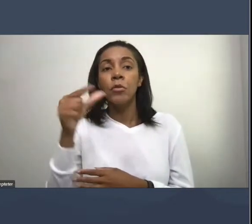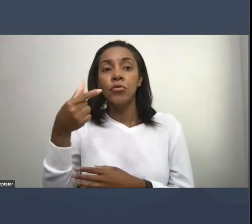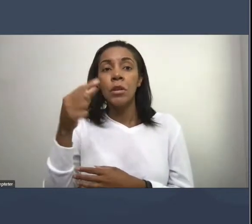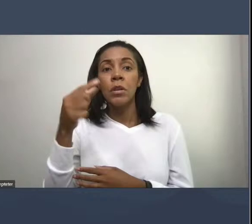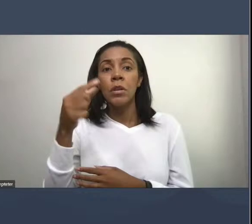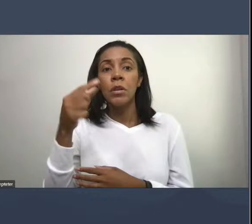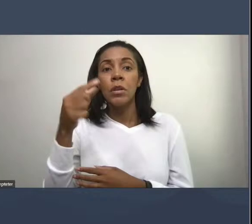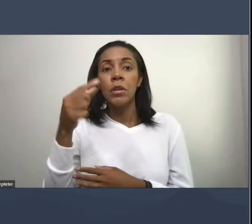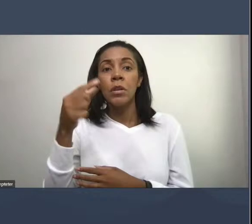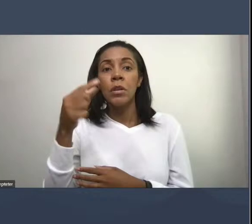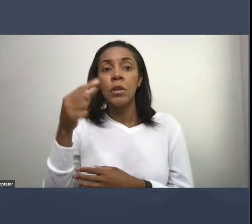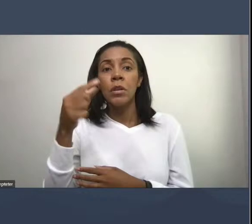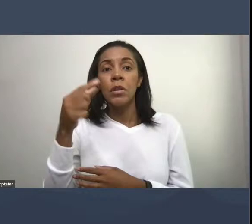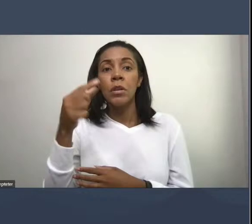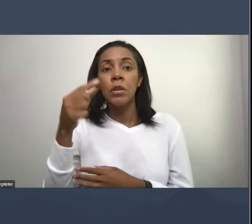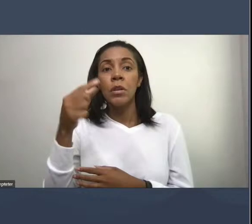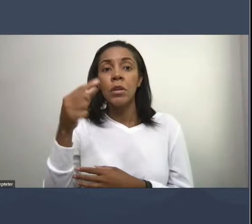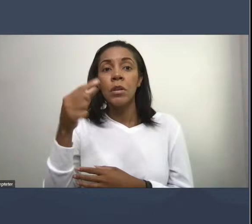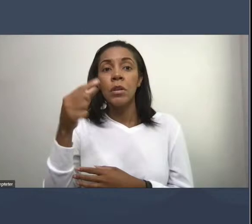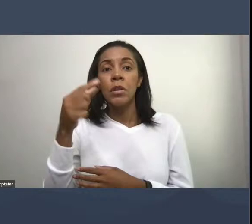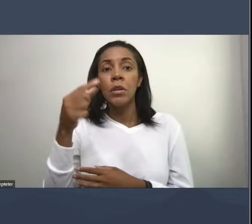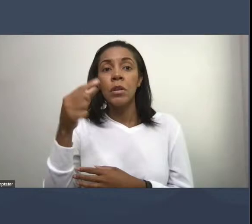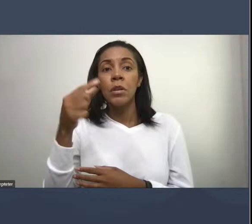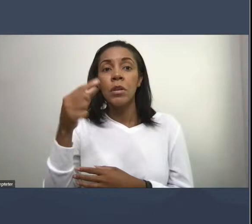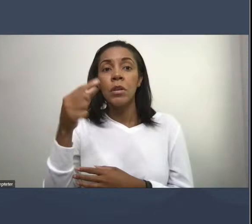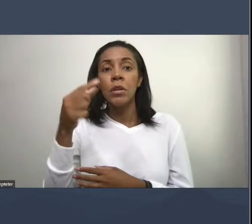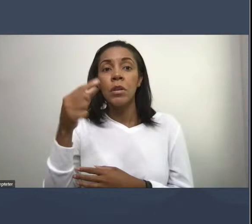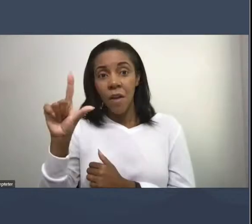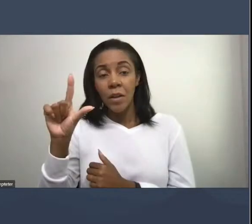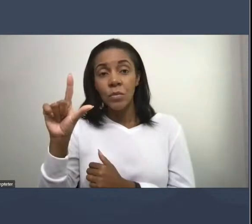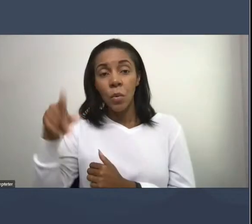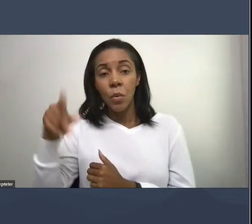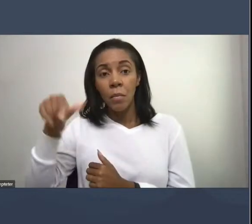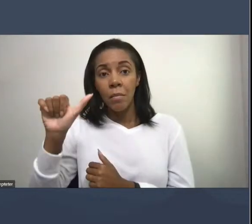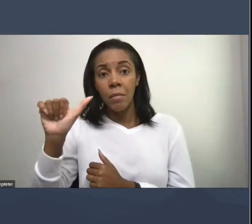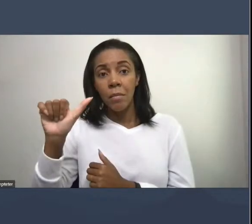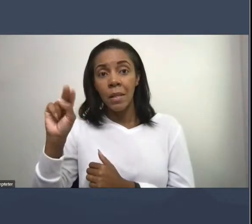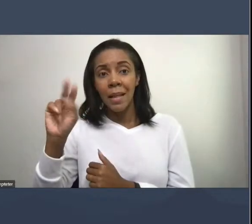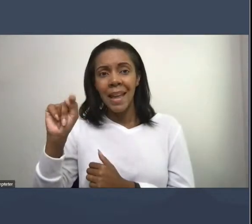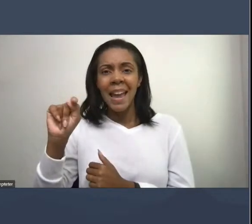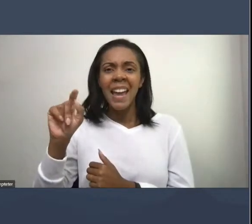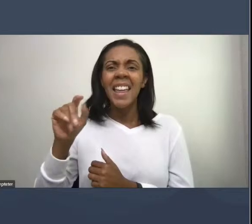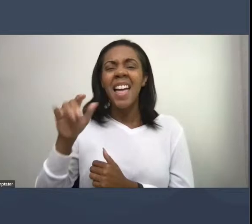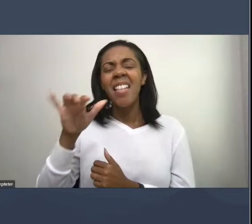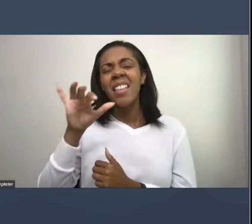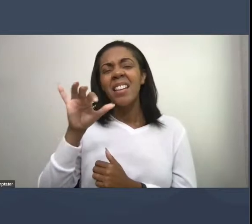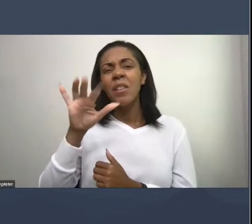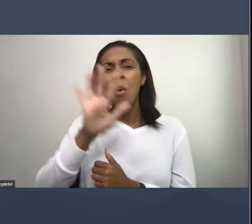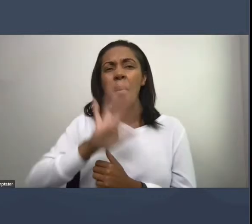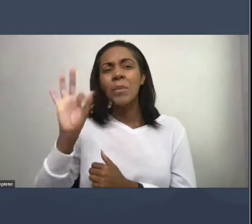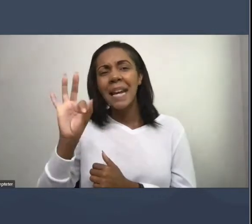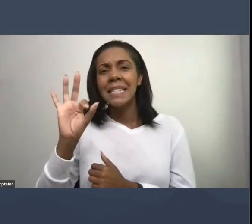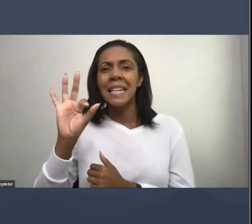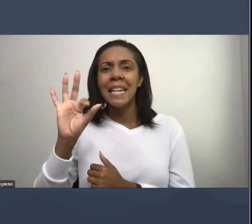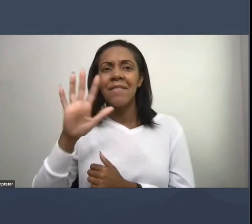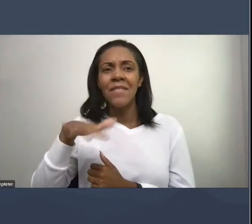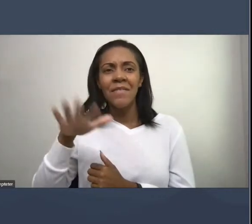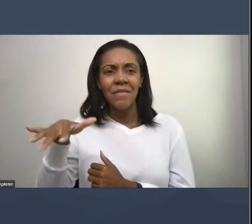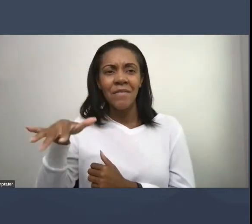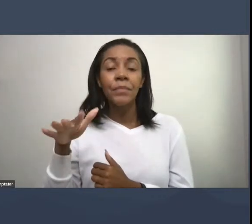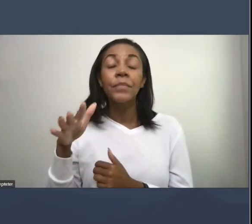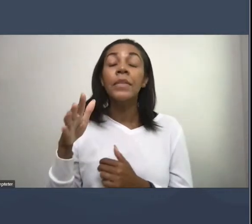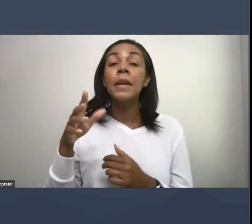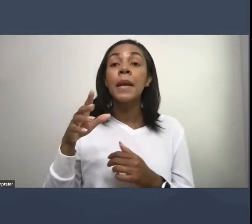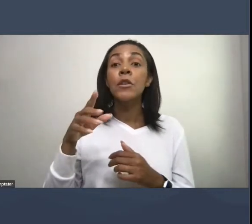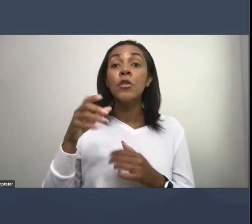And so that plant was in, and then shortly thereafter, around 65, TVA began to lease the